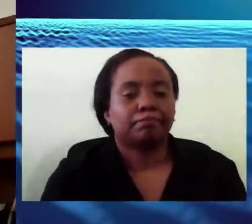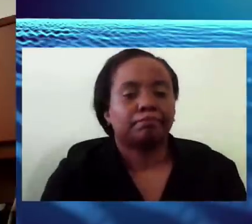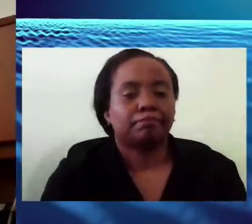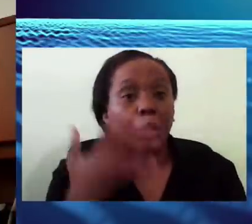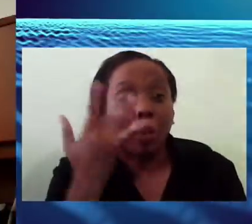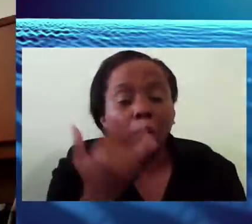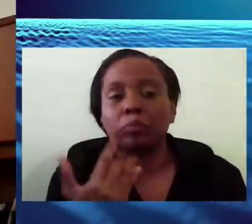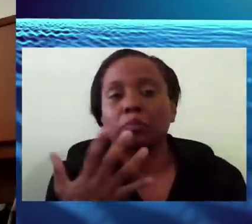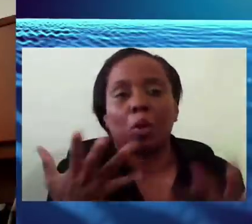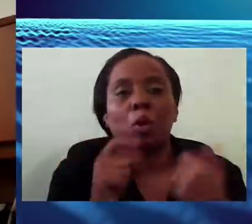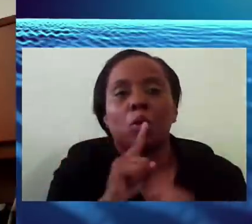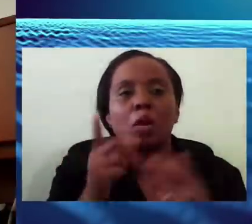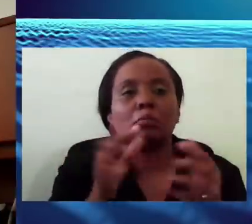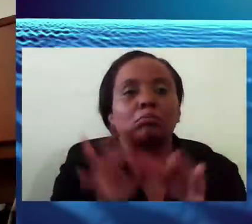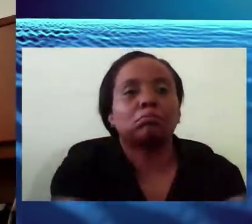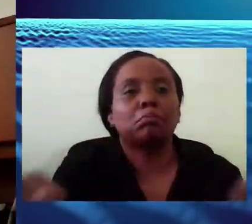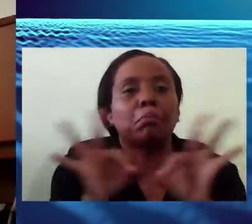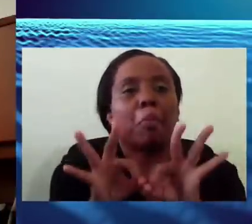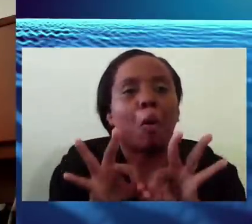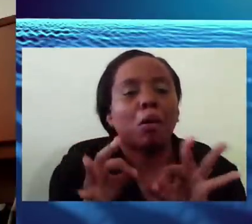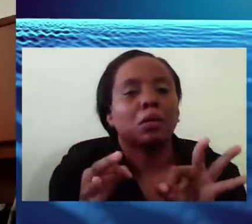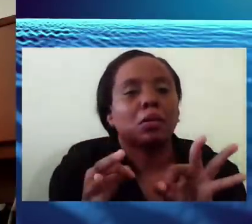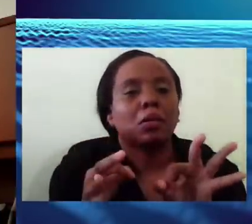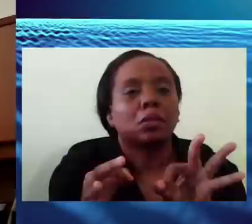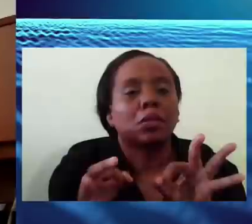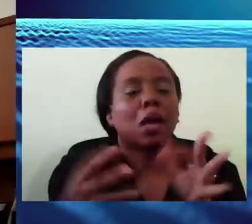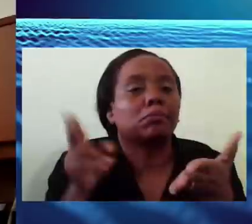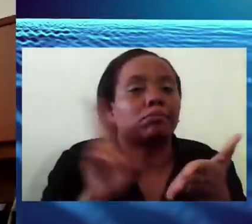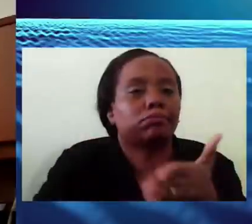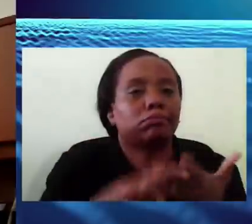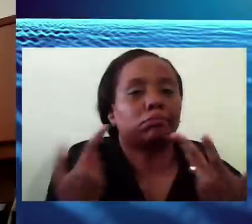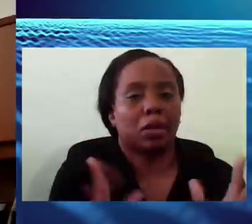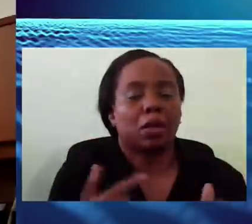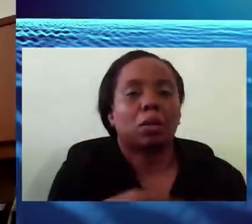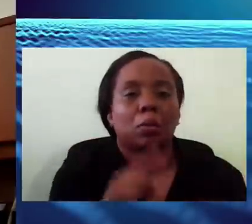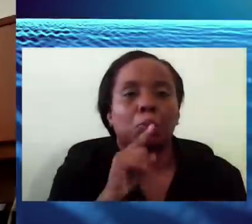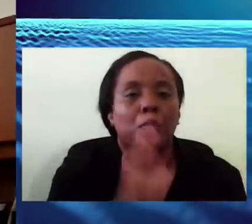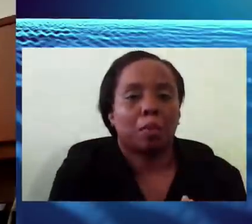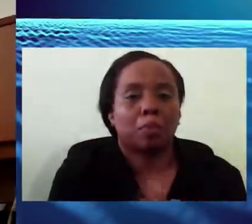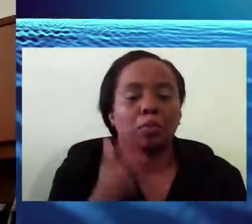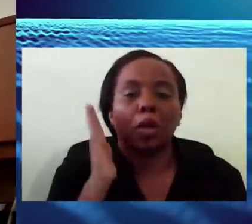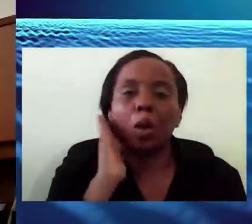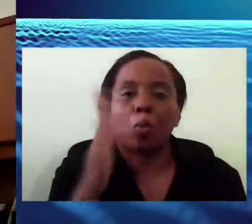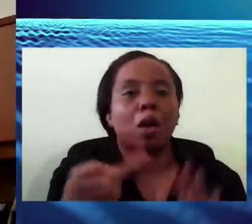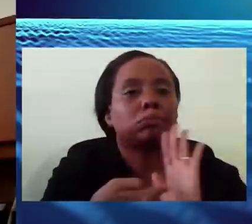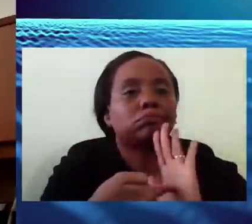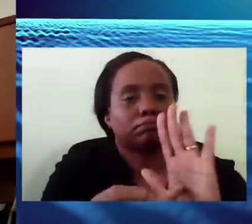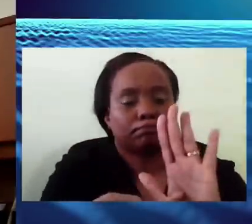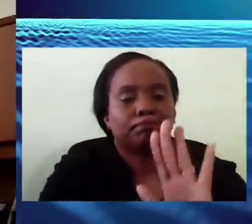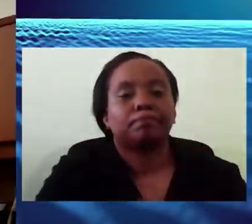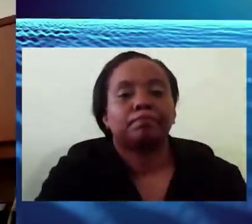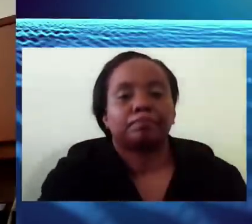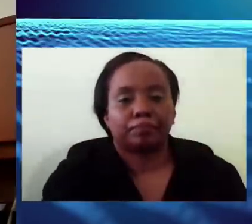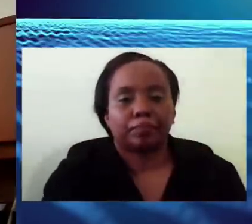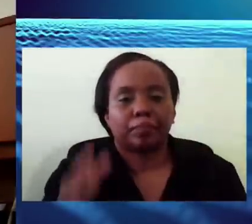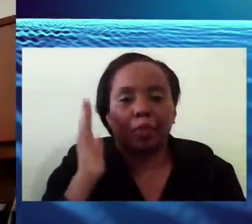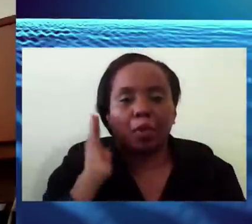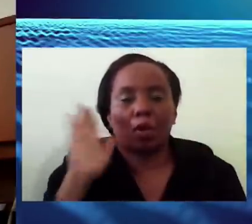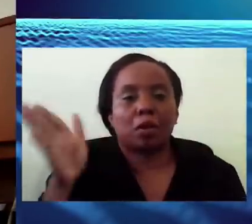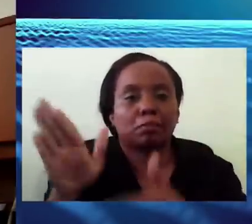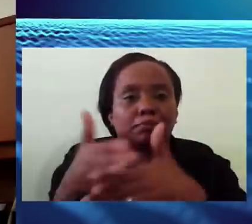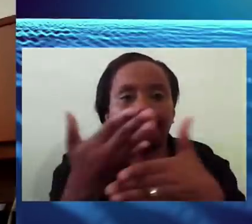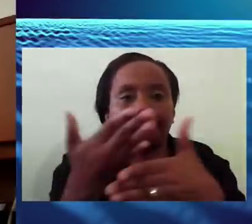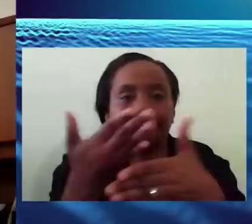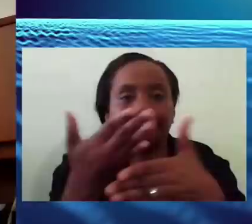very important transaction finalized. And we of course give the commitment that it will be done transparently and that there will be a sharing of full